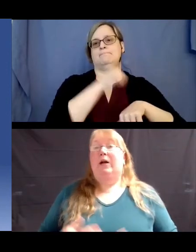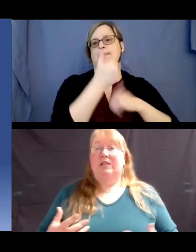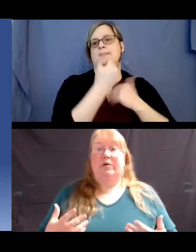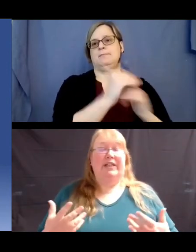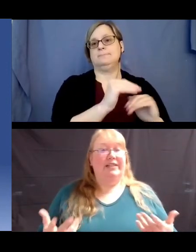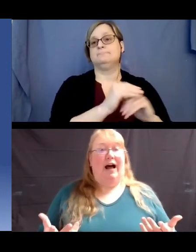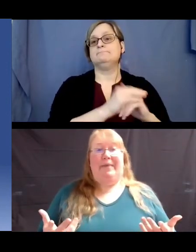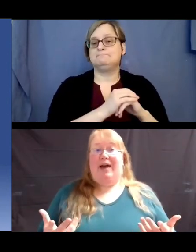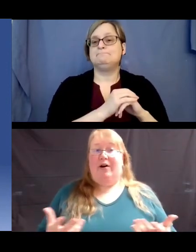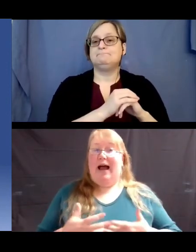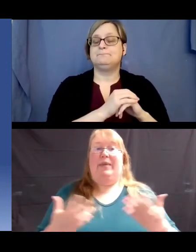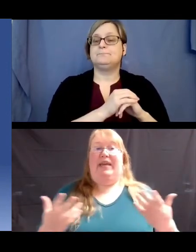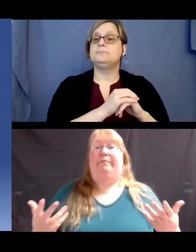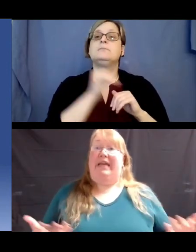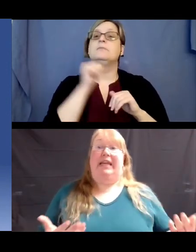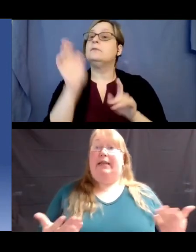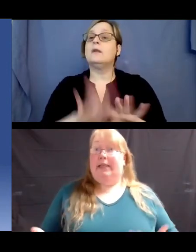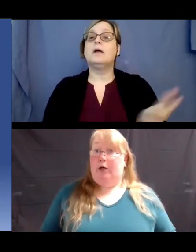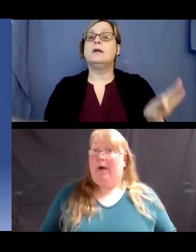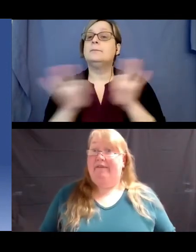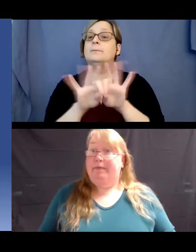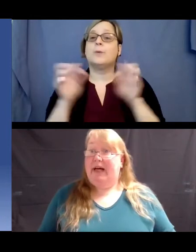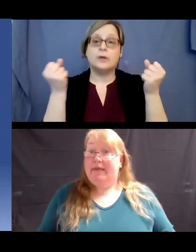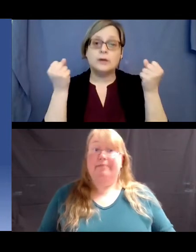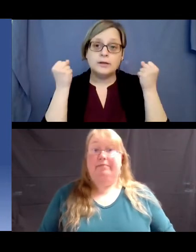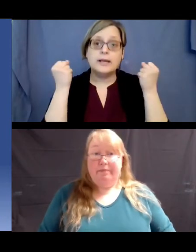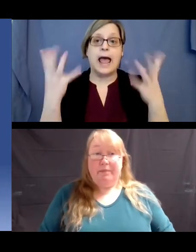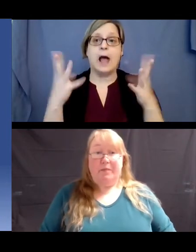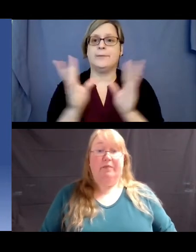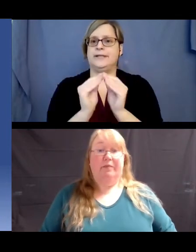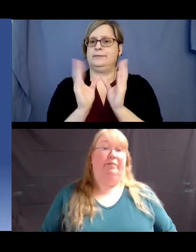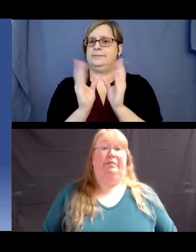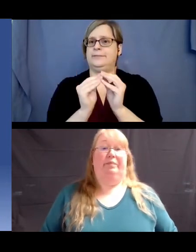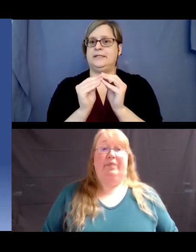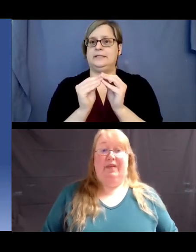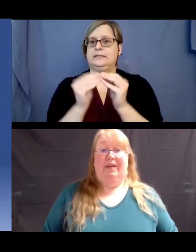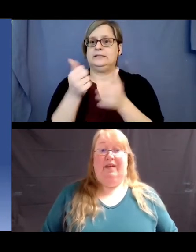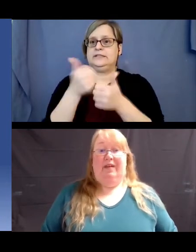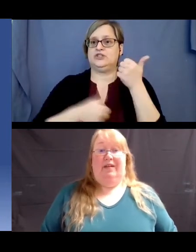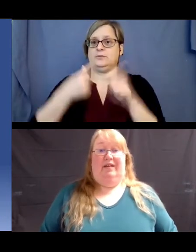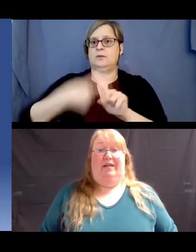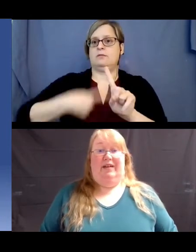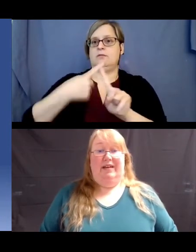It also does not matter how many meetings that you have a month.